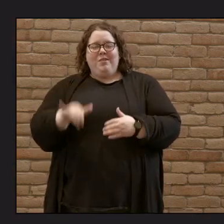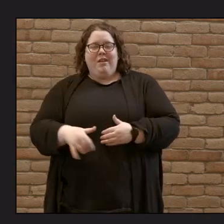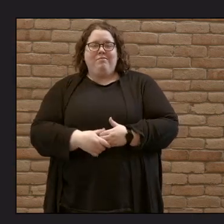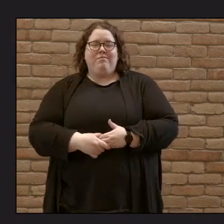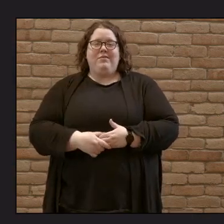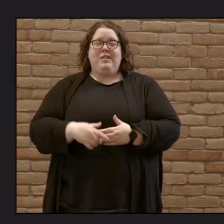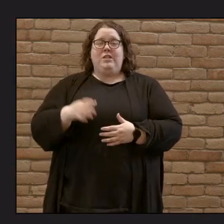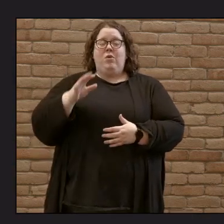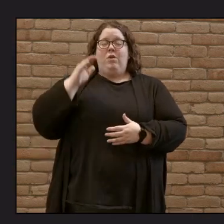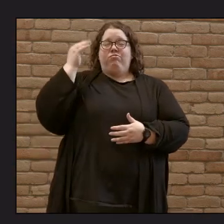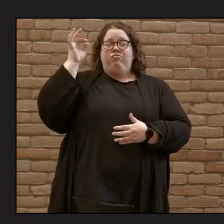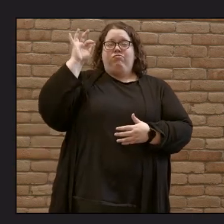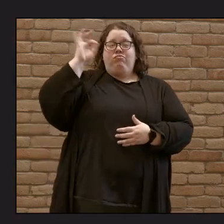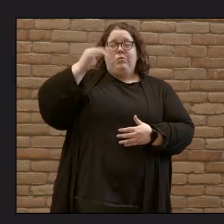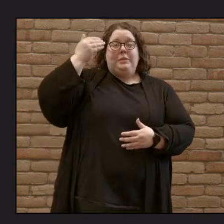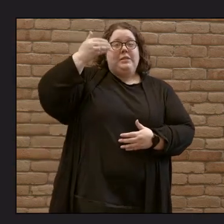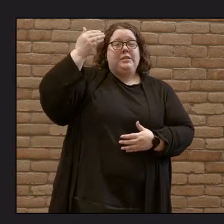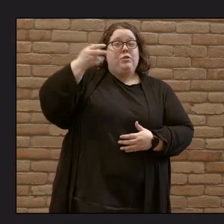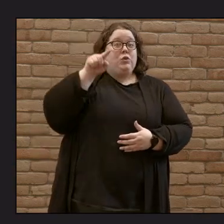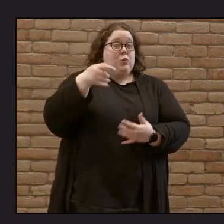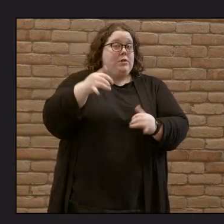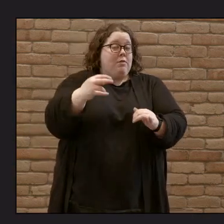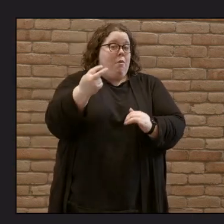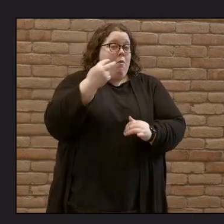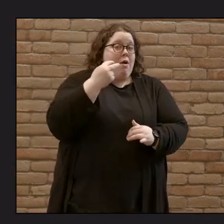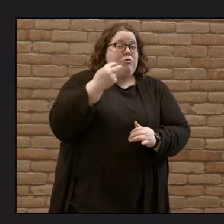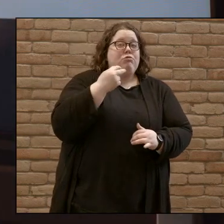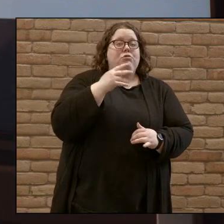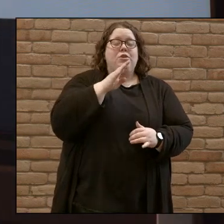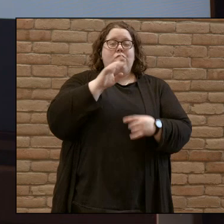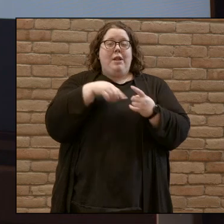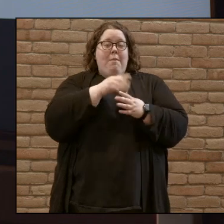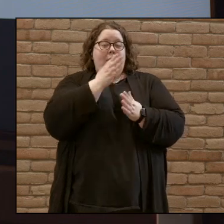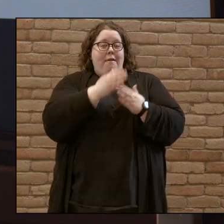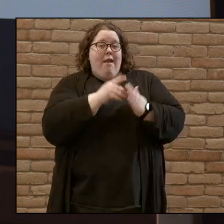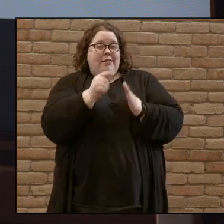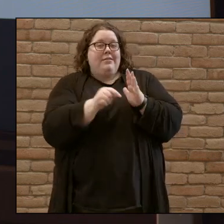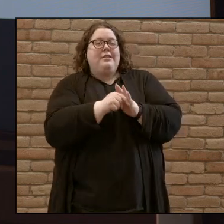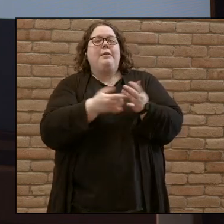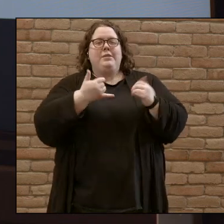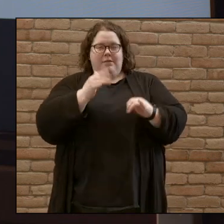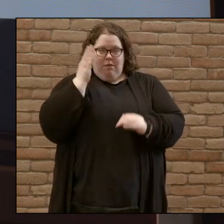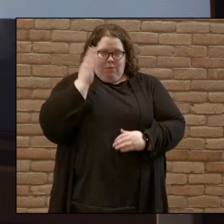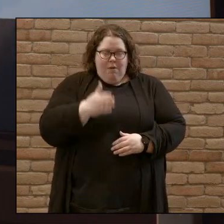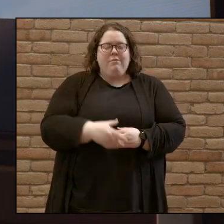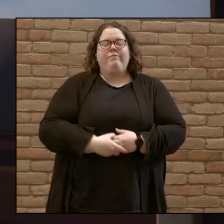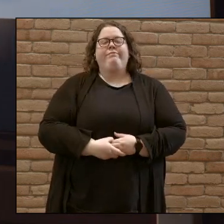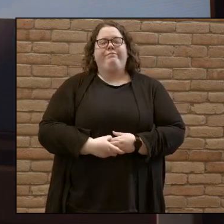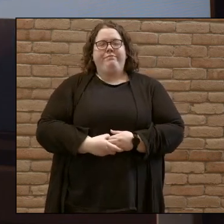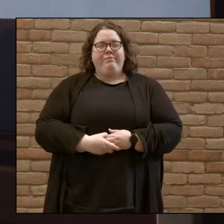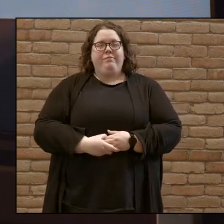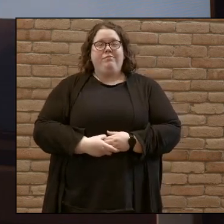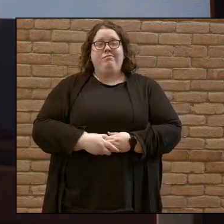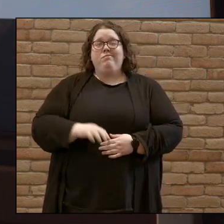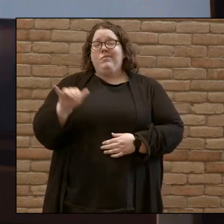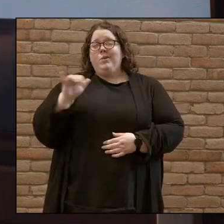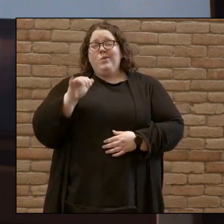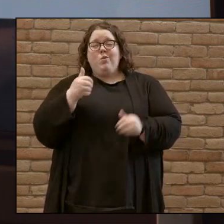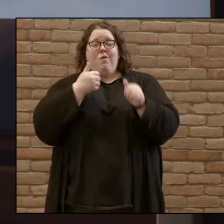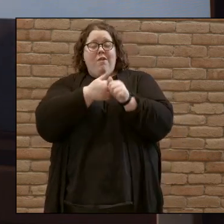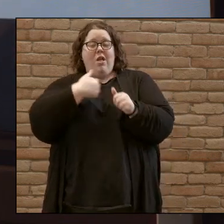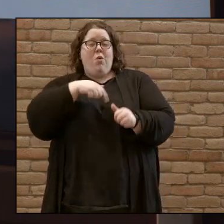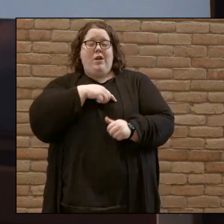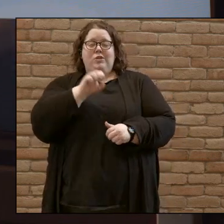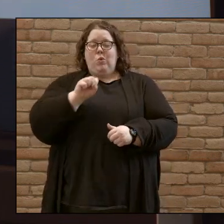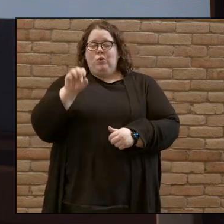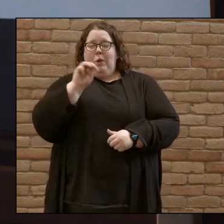Still Watching, where we've been talking about the end times as well. We also want to invite you to follow us on social media, Instagram,